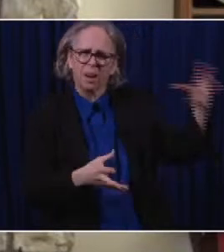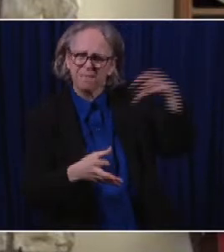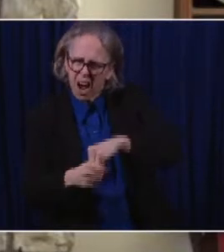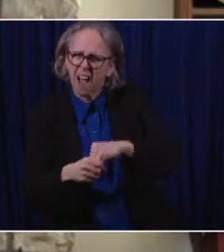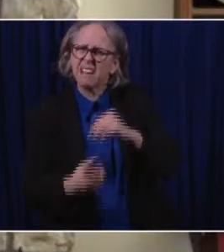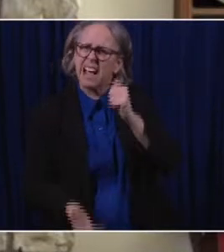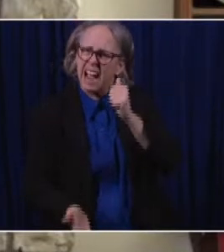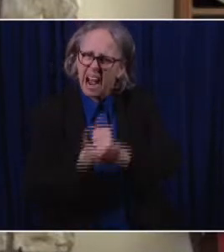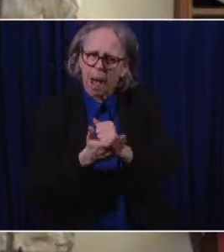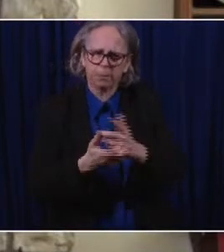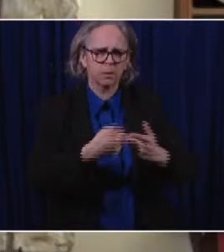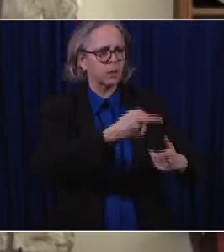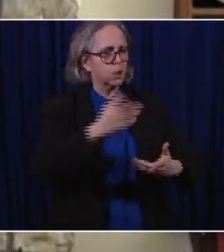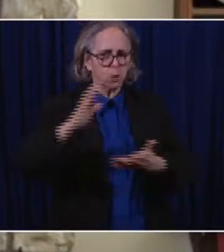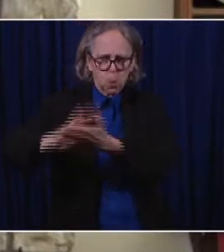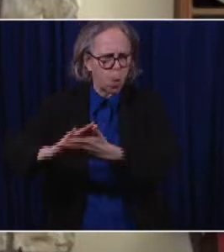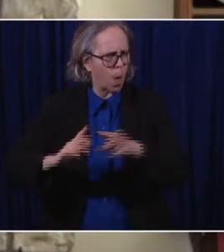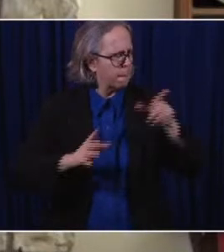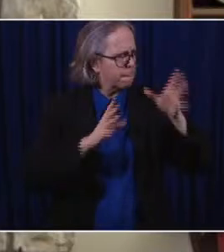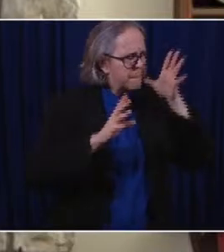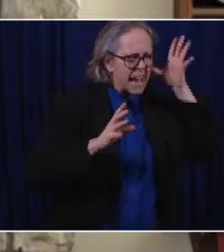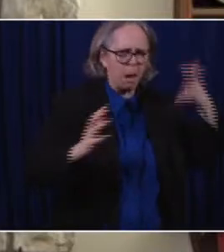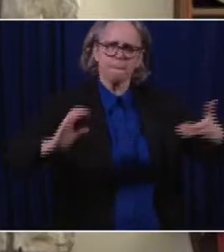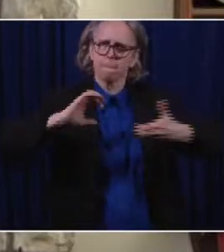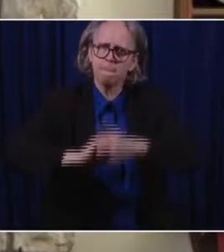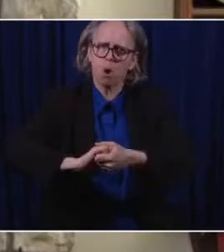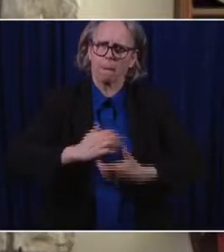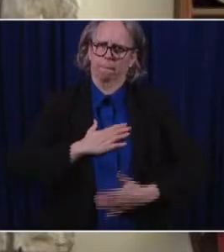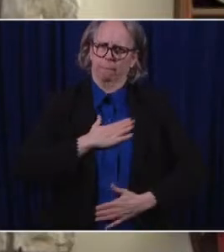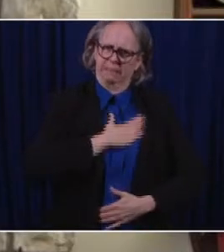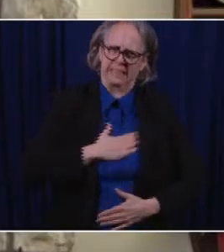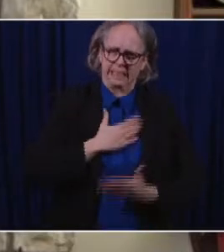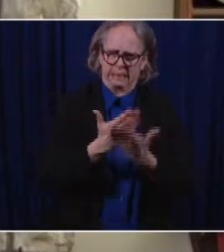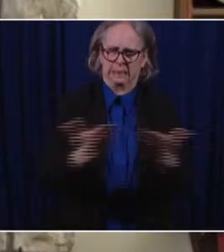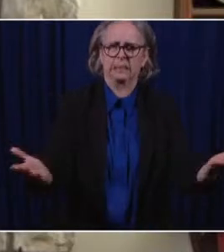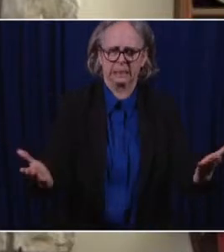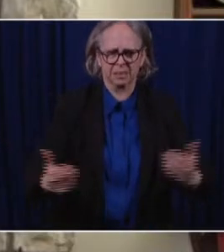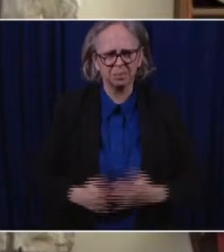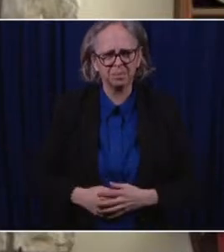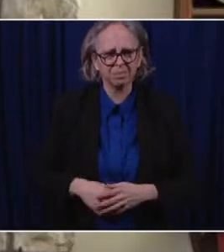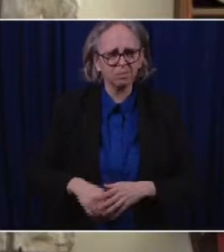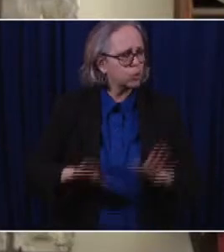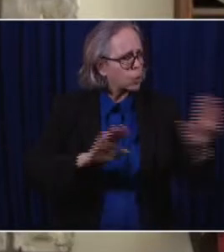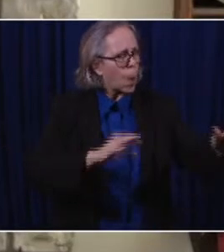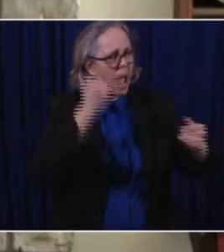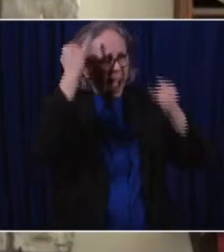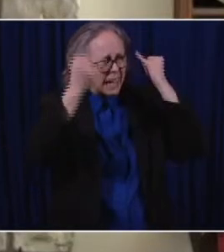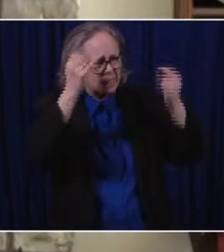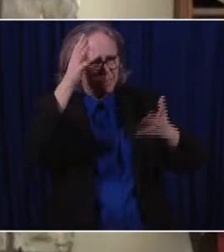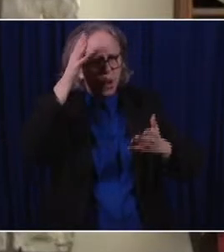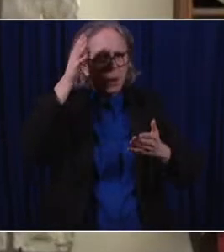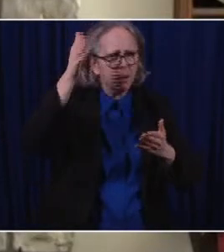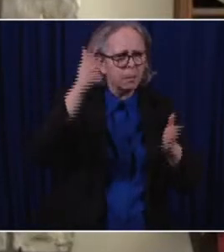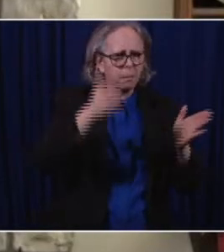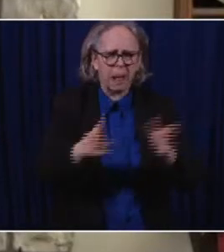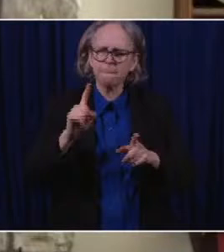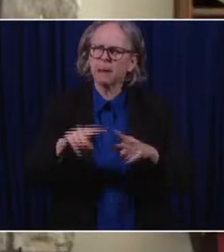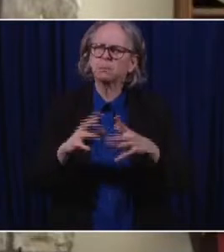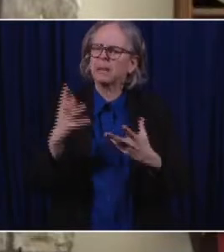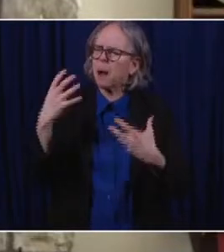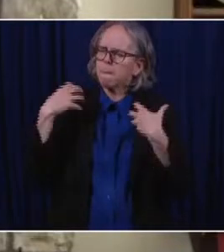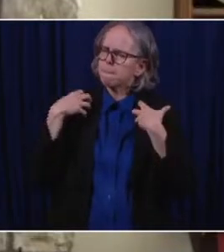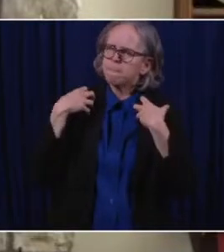schools. We need to be bold in our ideas, and we need to work with the Ohio General Assembly to make the